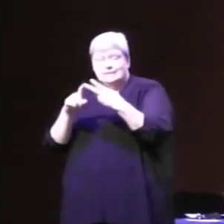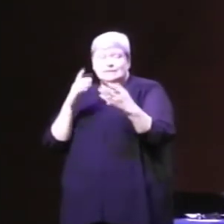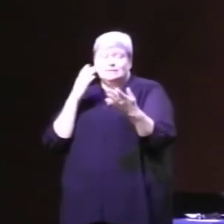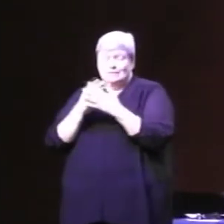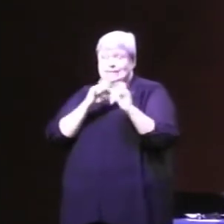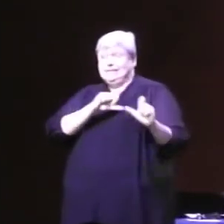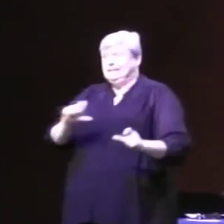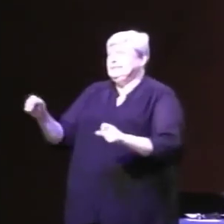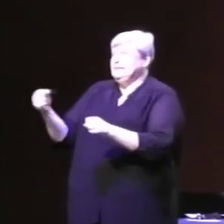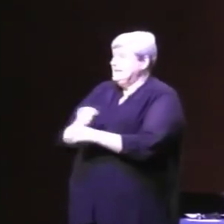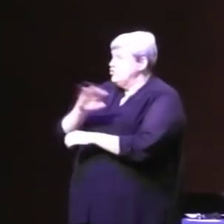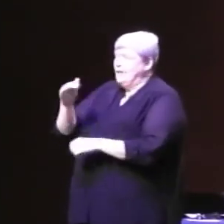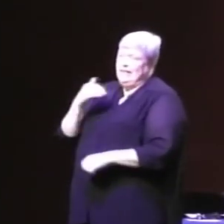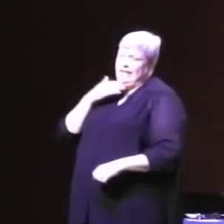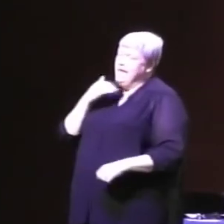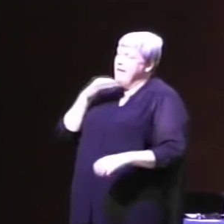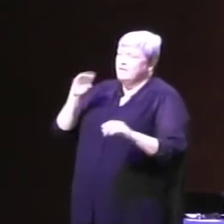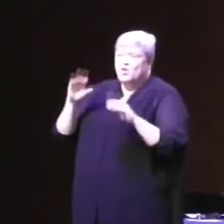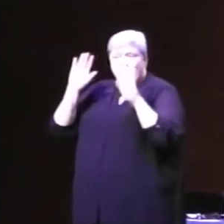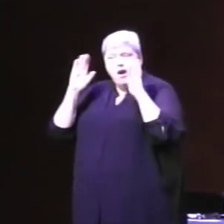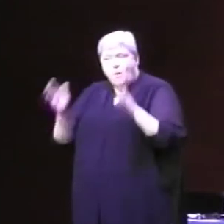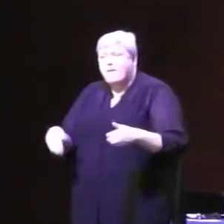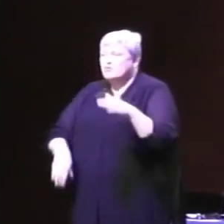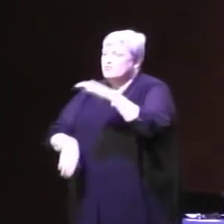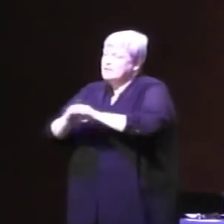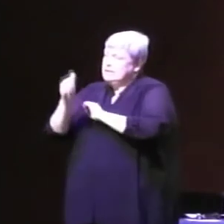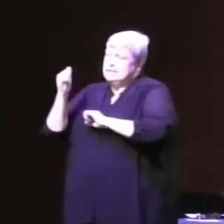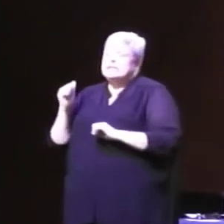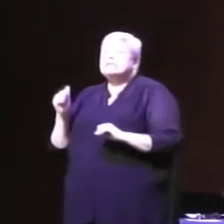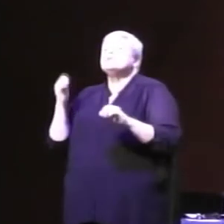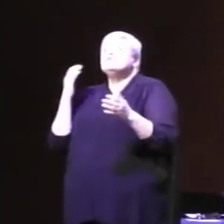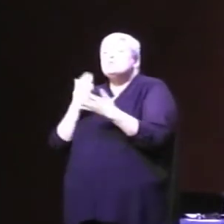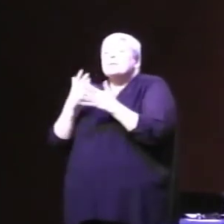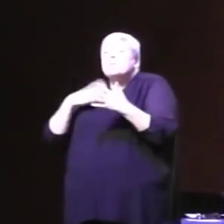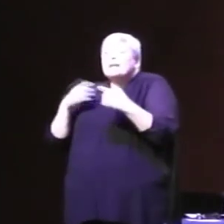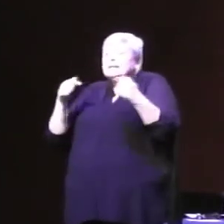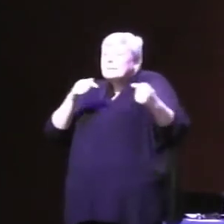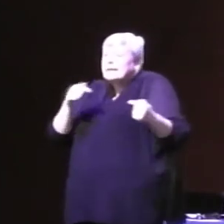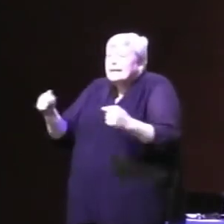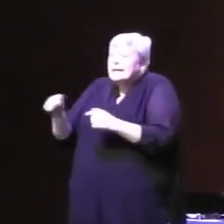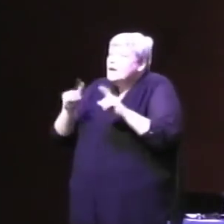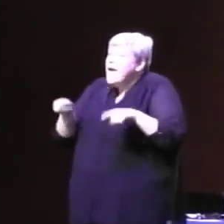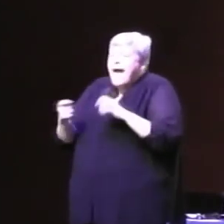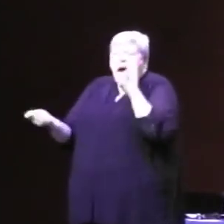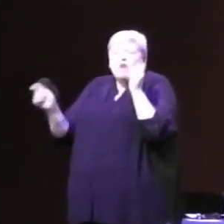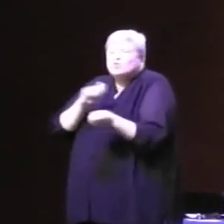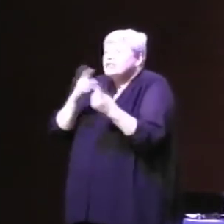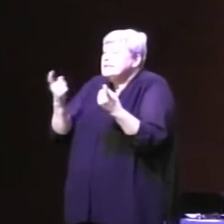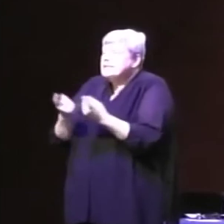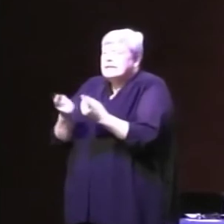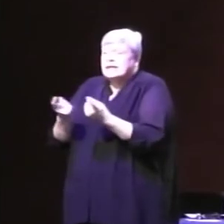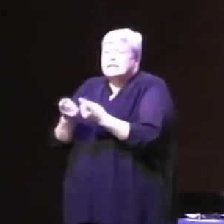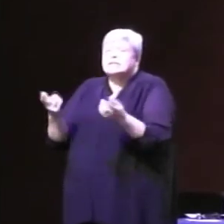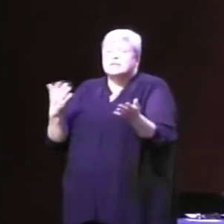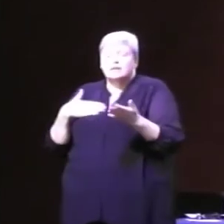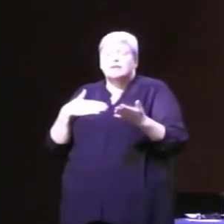out was not enough to stop compulsory redundancies. We won the debate, but could not change things. The